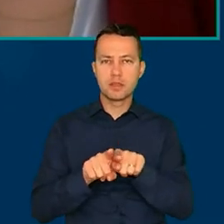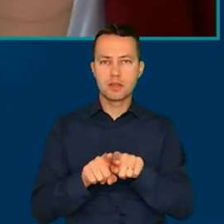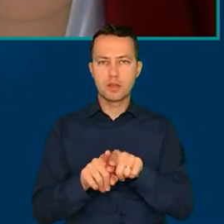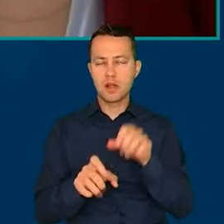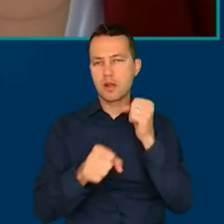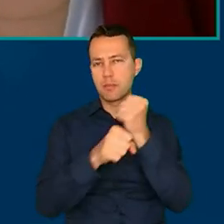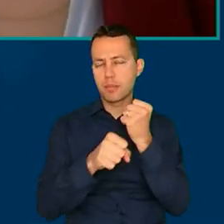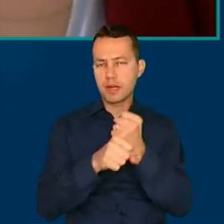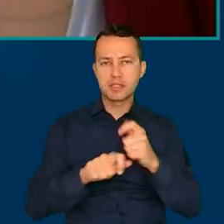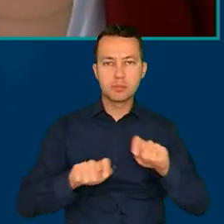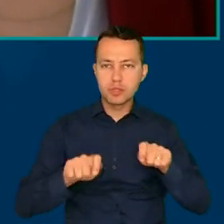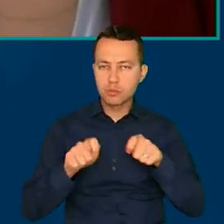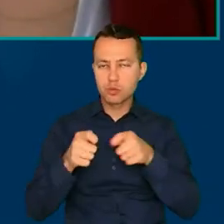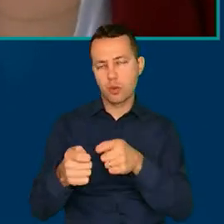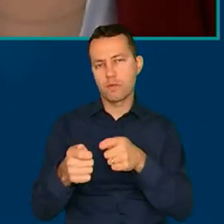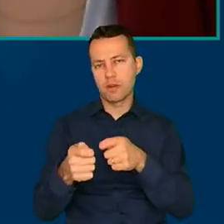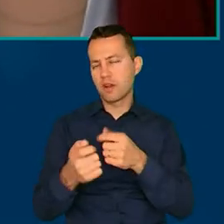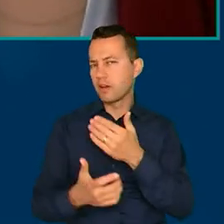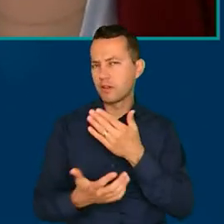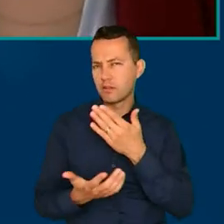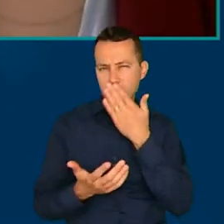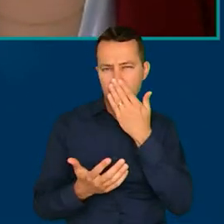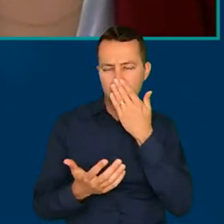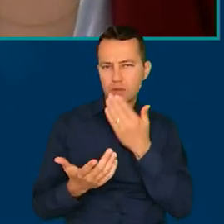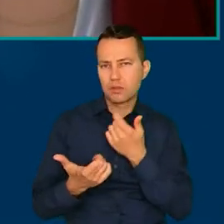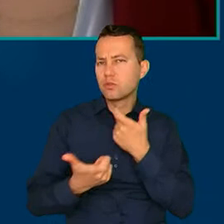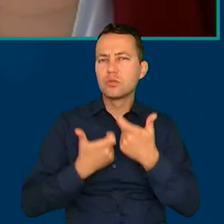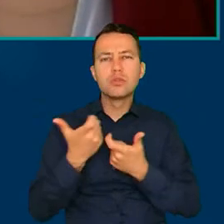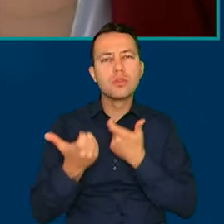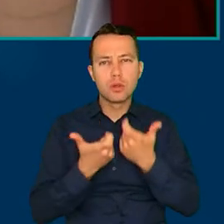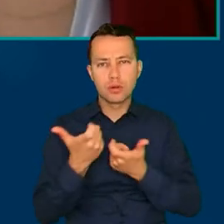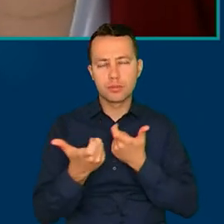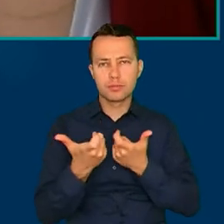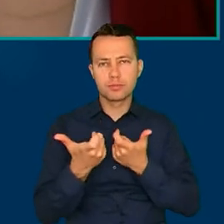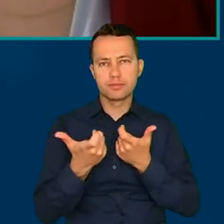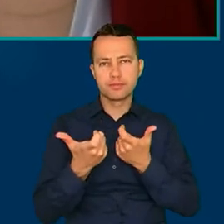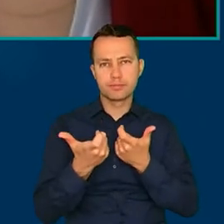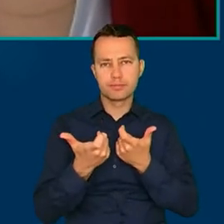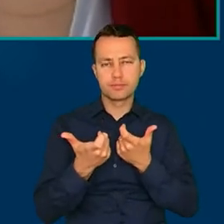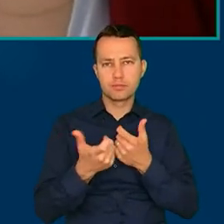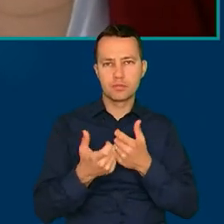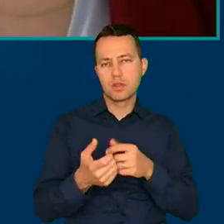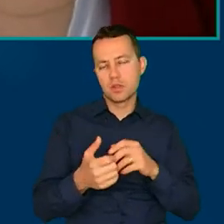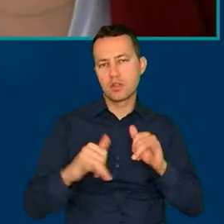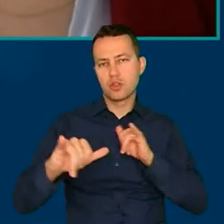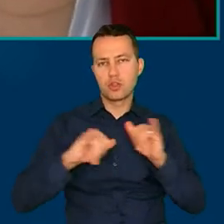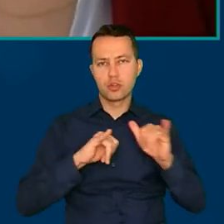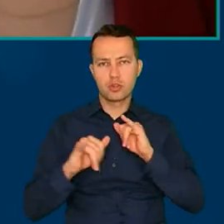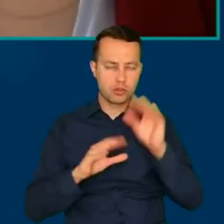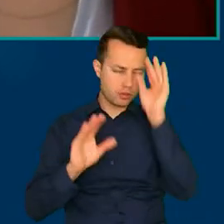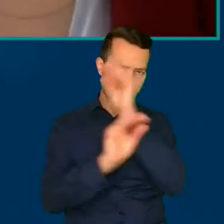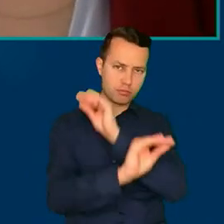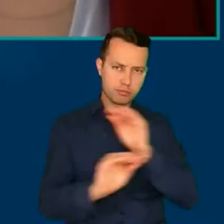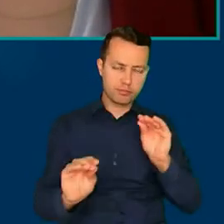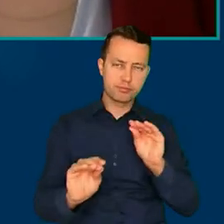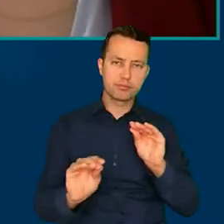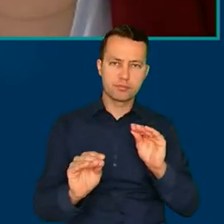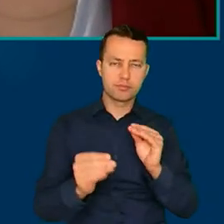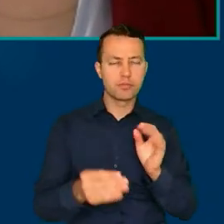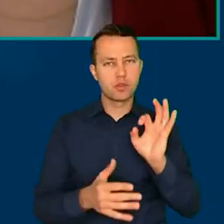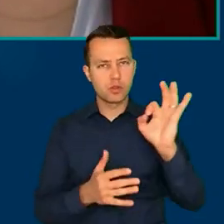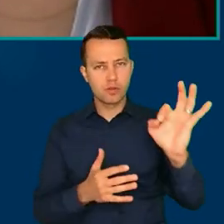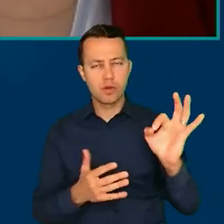signals to business on what they think they should prioritize. They might also prioritize based on their